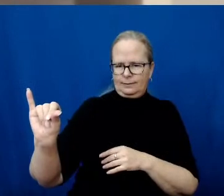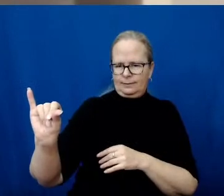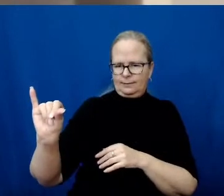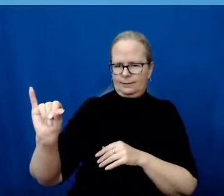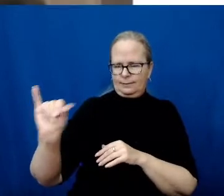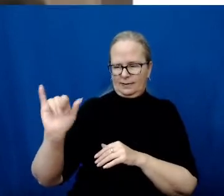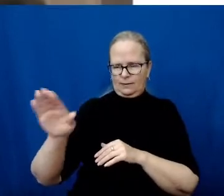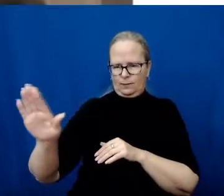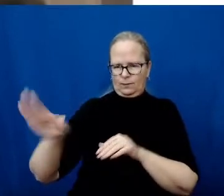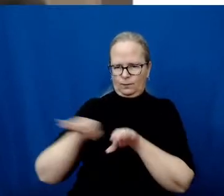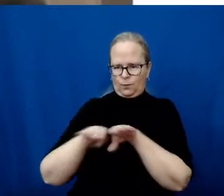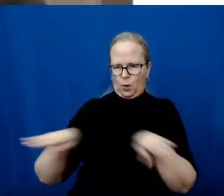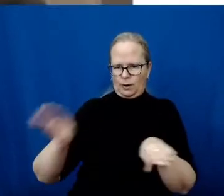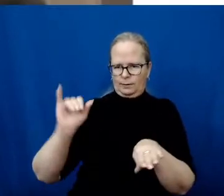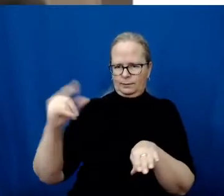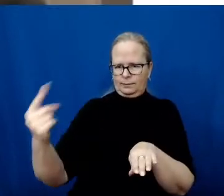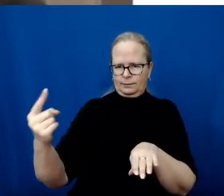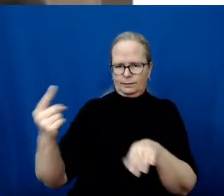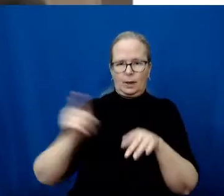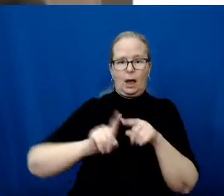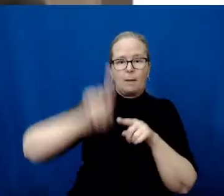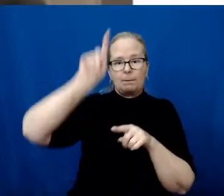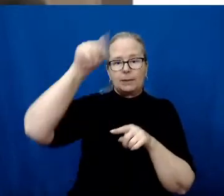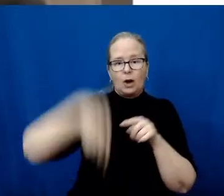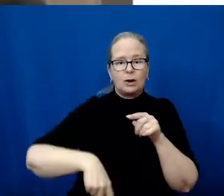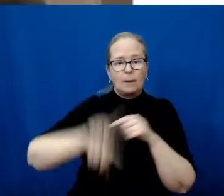you're welcome to, but we don't need it.